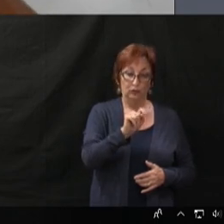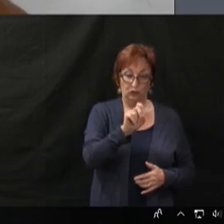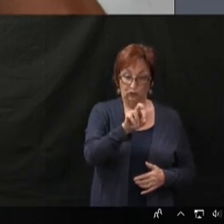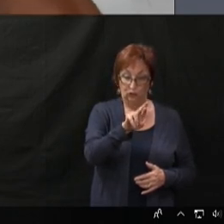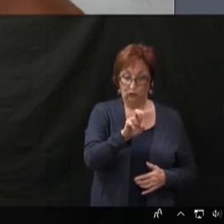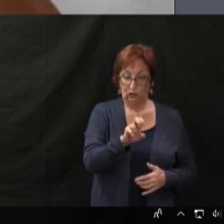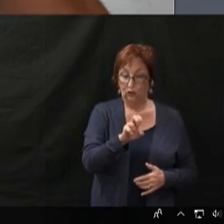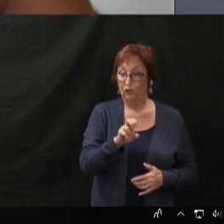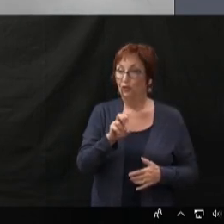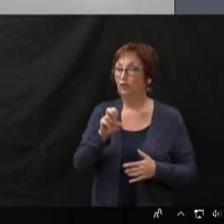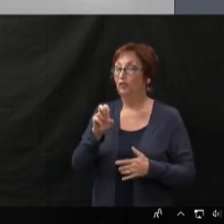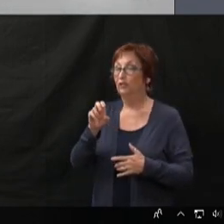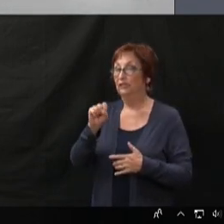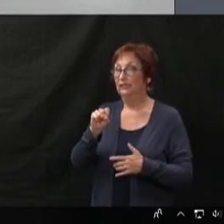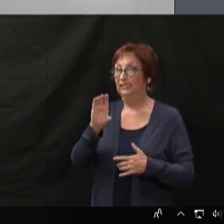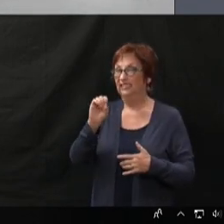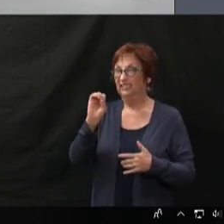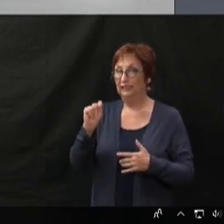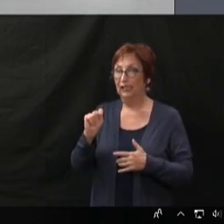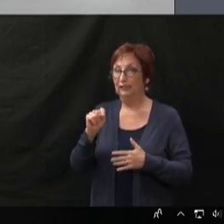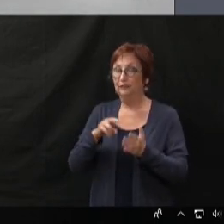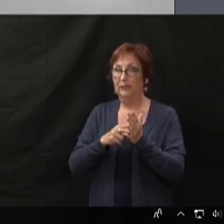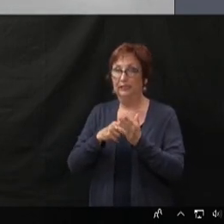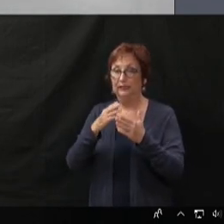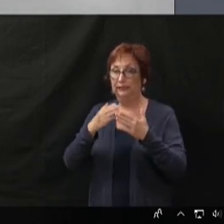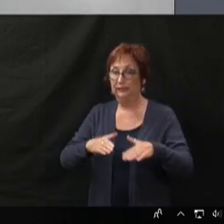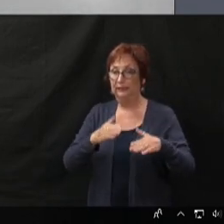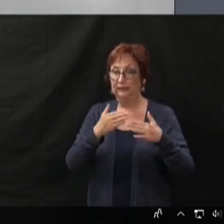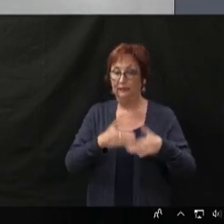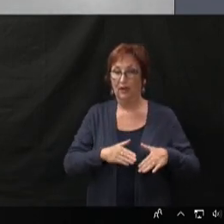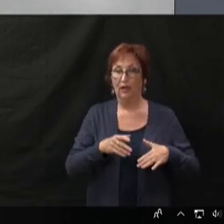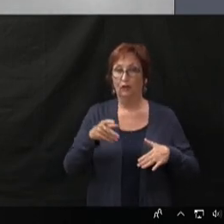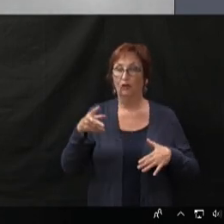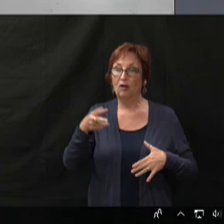Sect means to cut or divide,